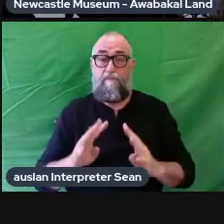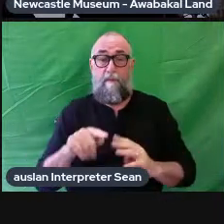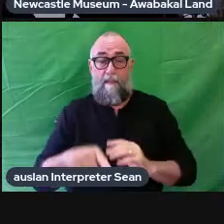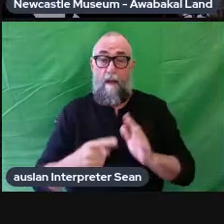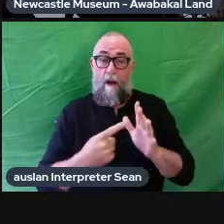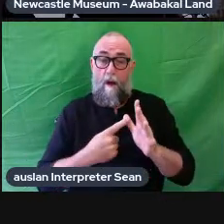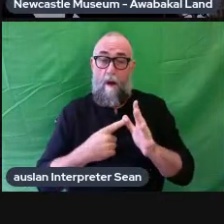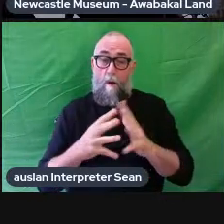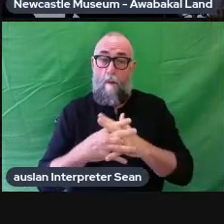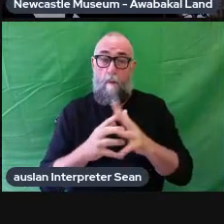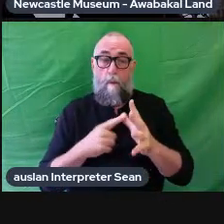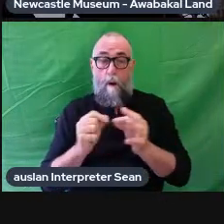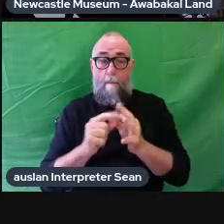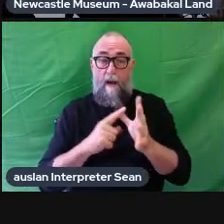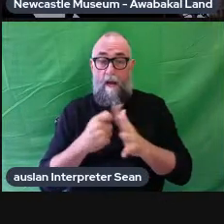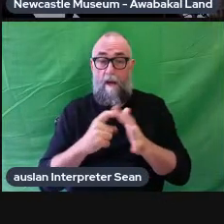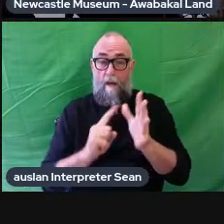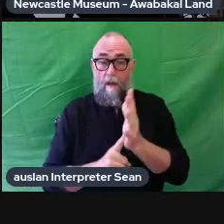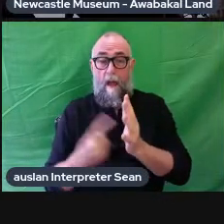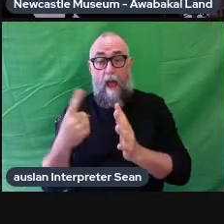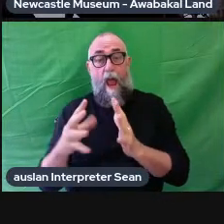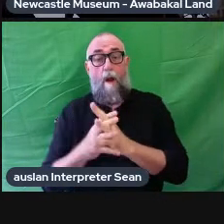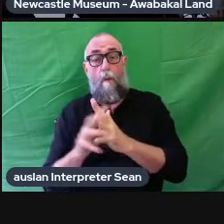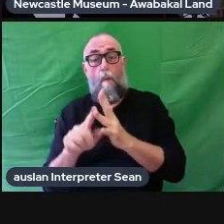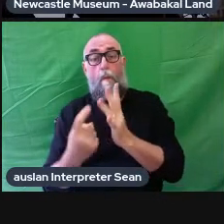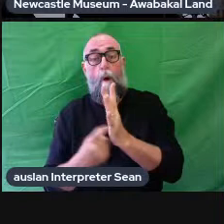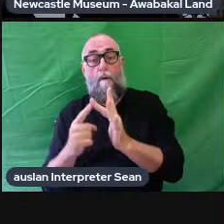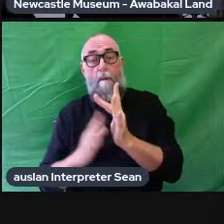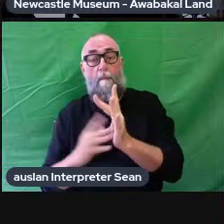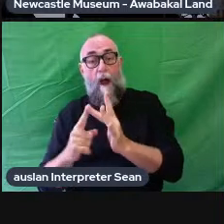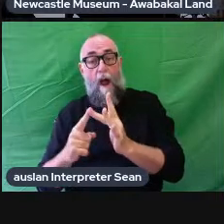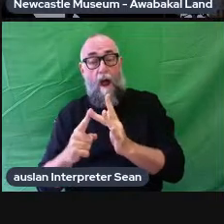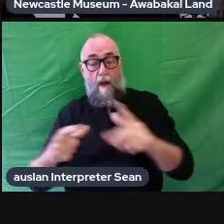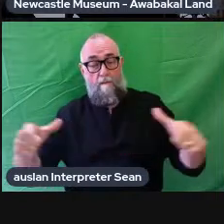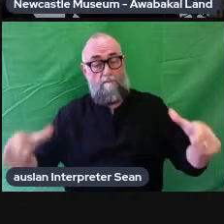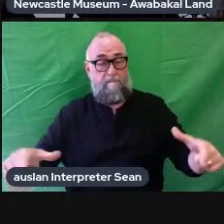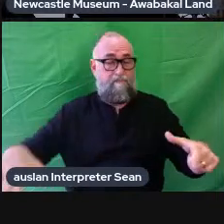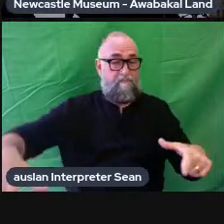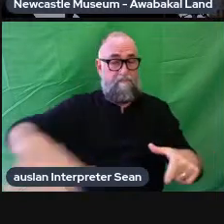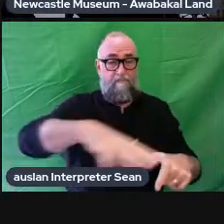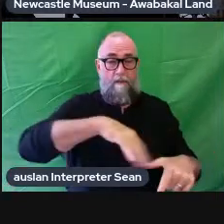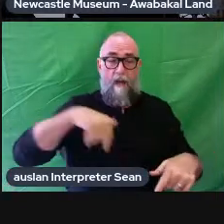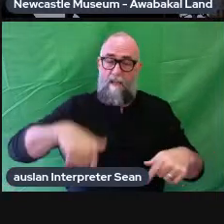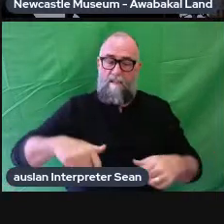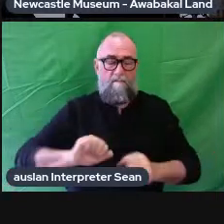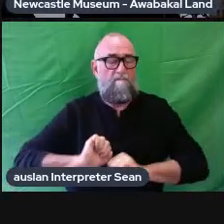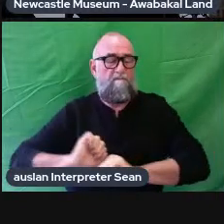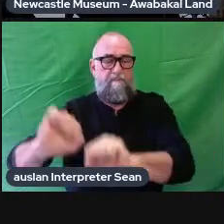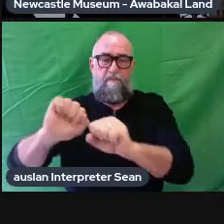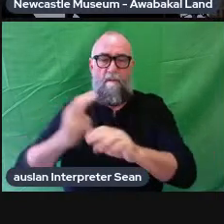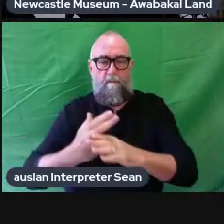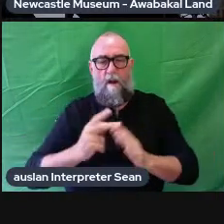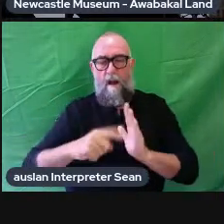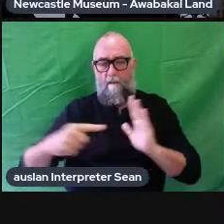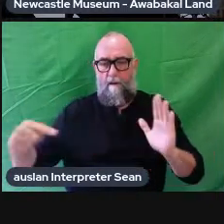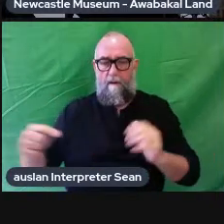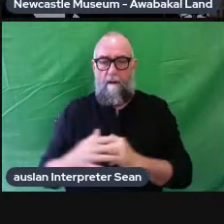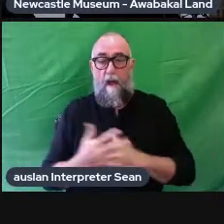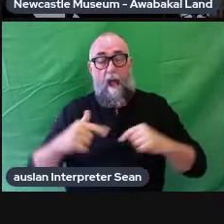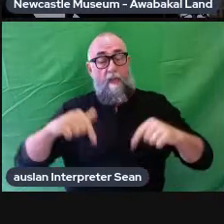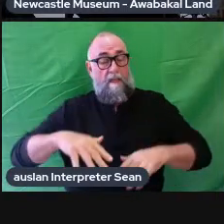and Worimi land, it always has been and always will be. Here in the museum, this place, Newcastle,